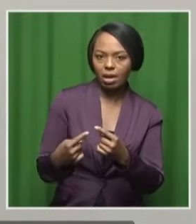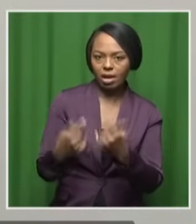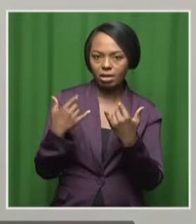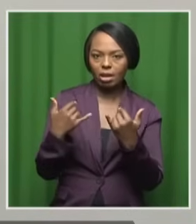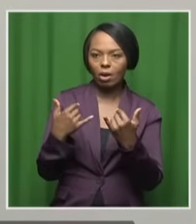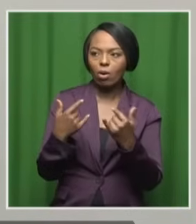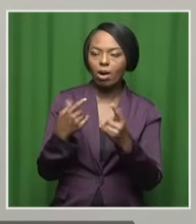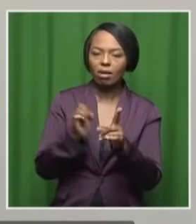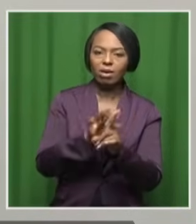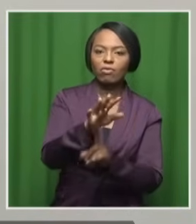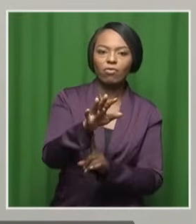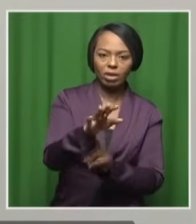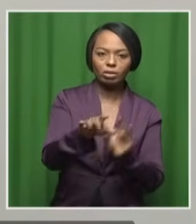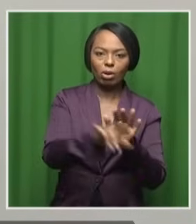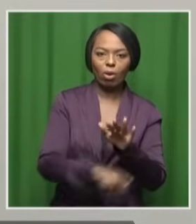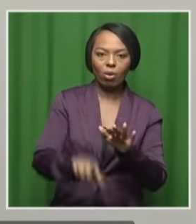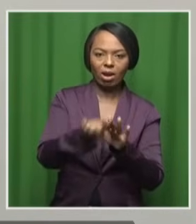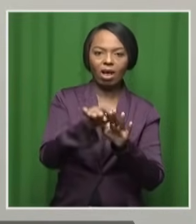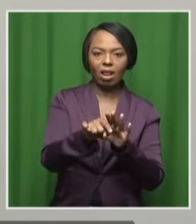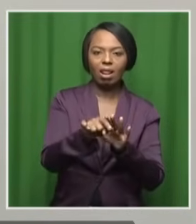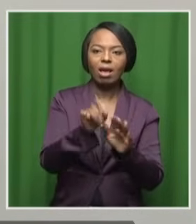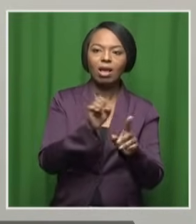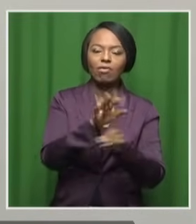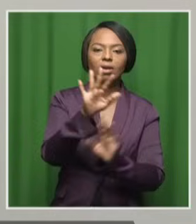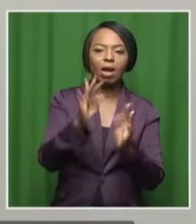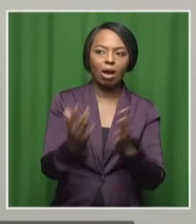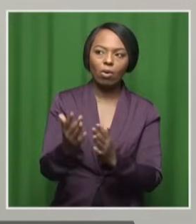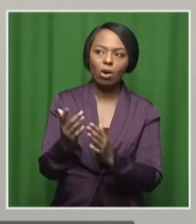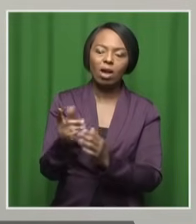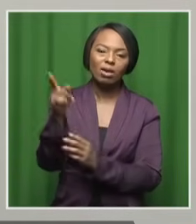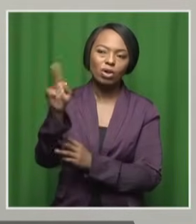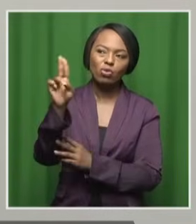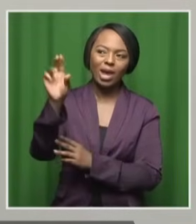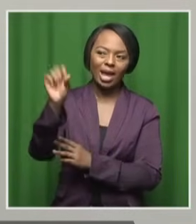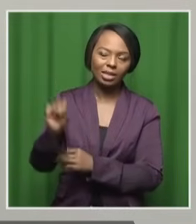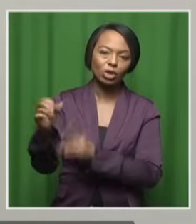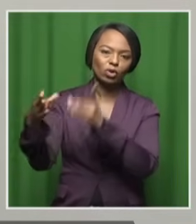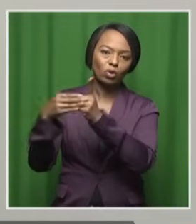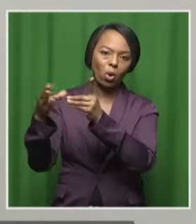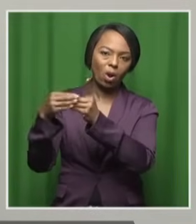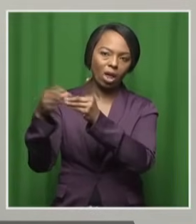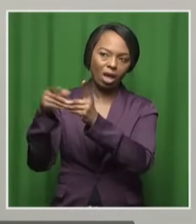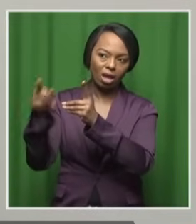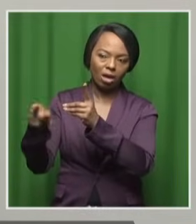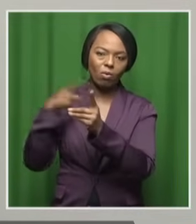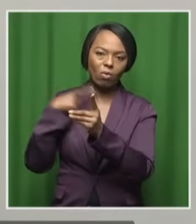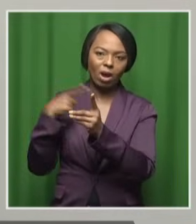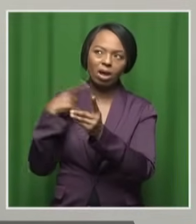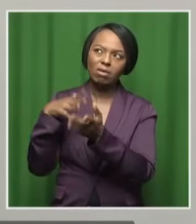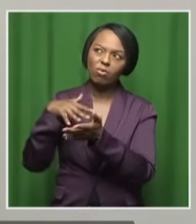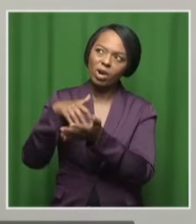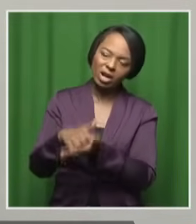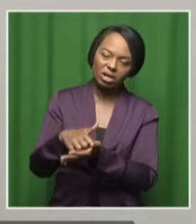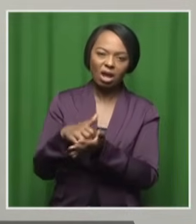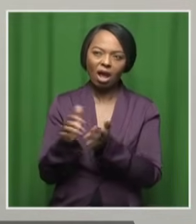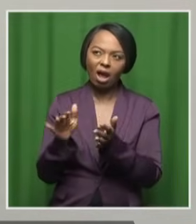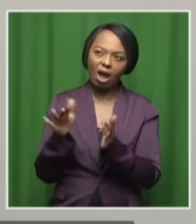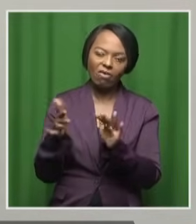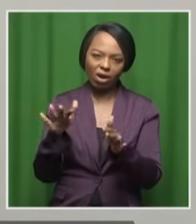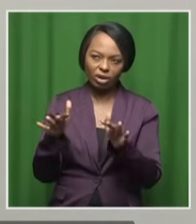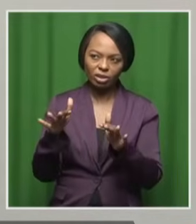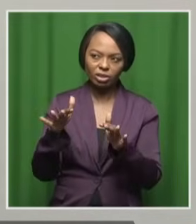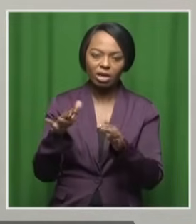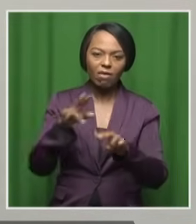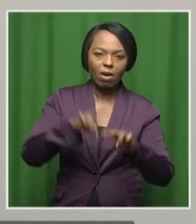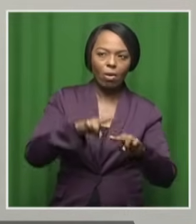fuel price, it's the Rand-US dollar exchange rate. And that's been weaker on average in February than it was in the previous